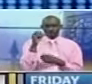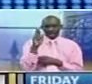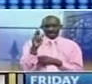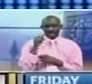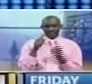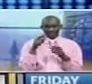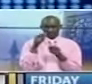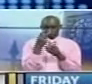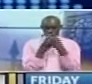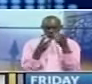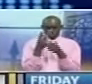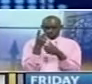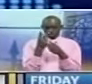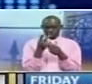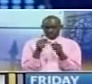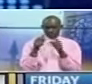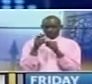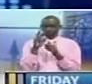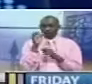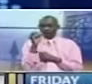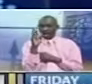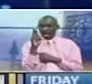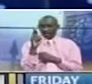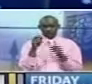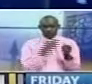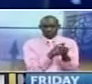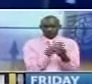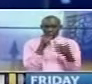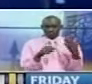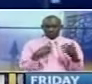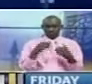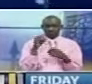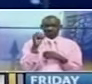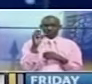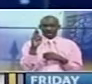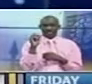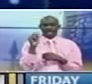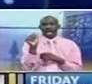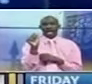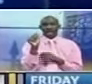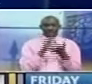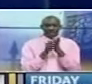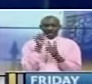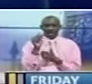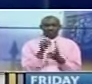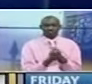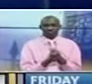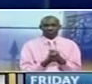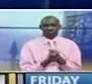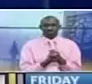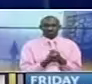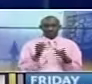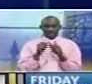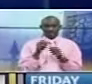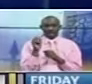end of the two words, Yes. the OR combine to form sound A. In fact, what we call a sure, a soft vowel